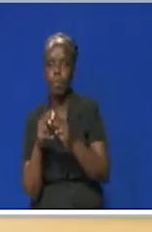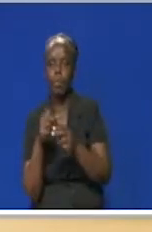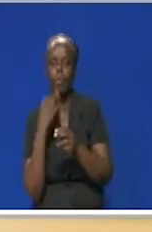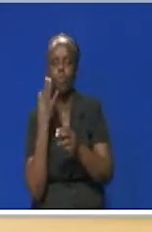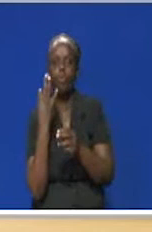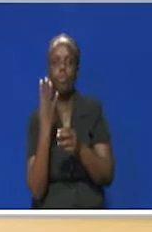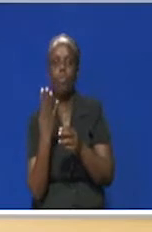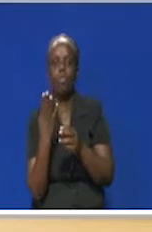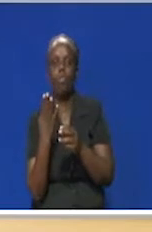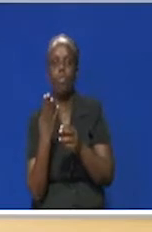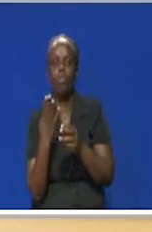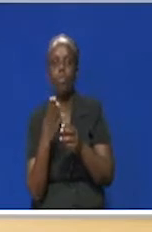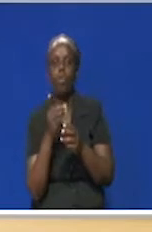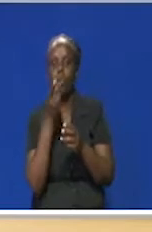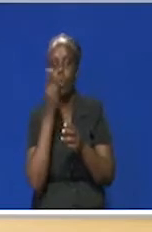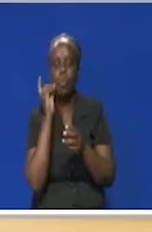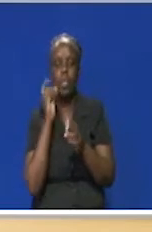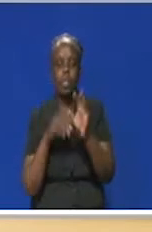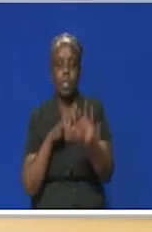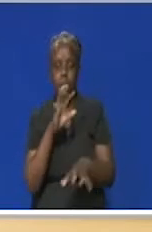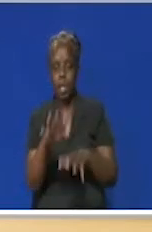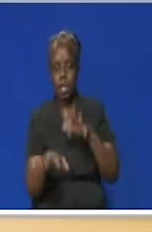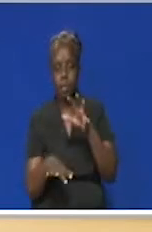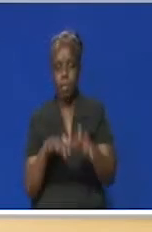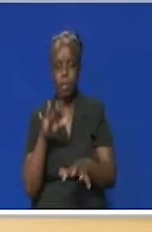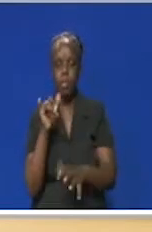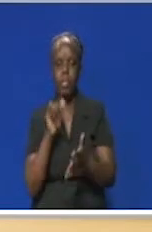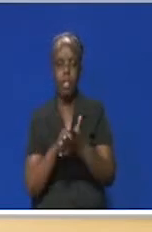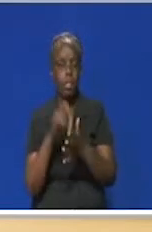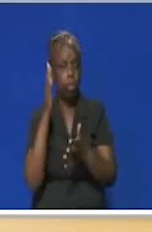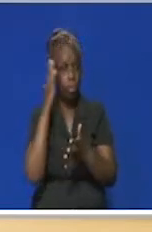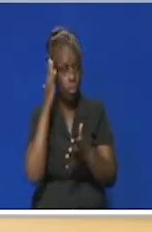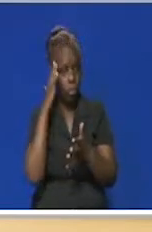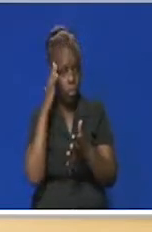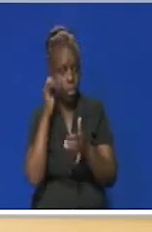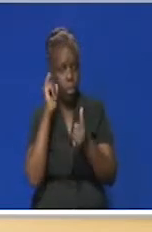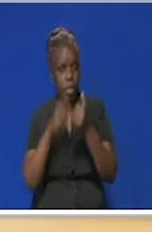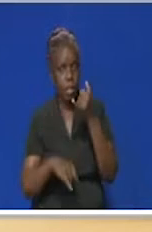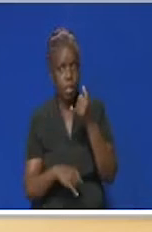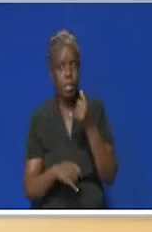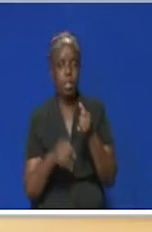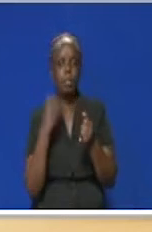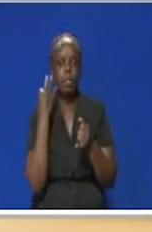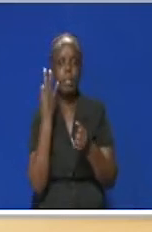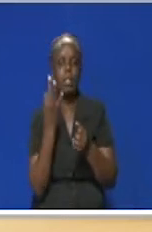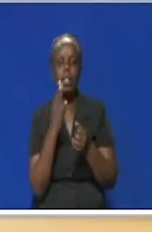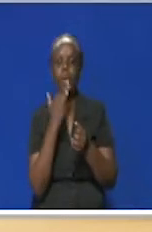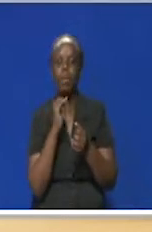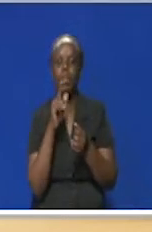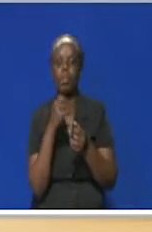4 domestic animals. And lastly, I want you to